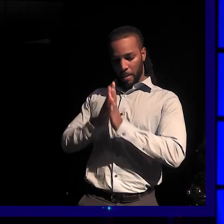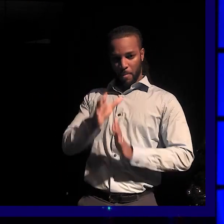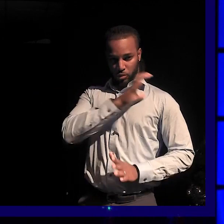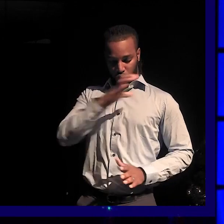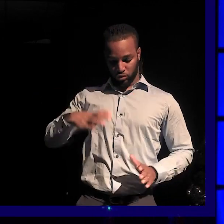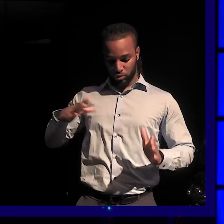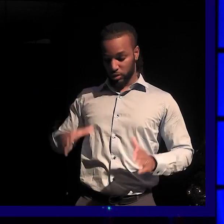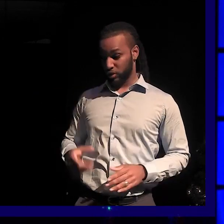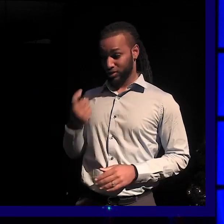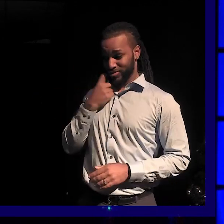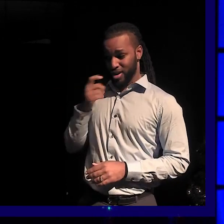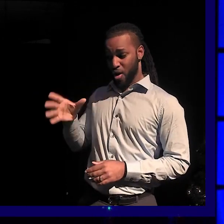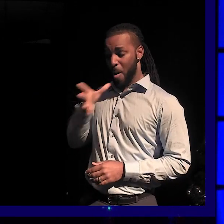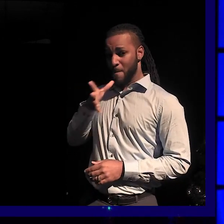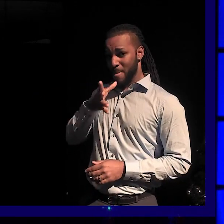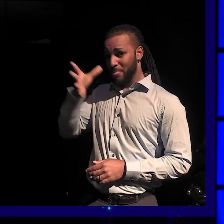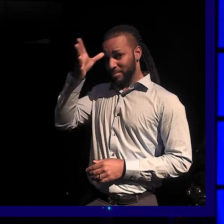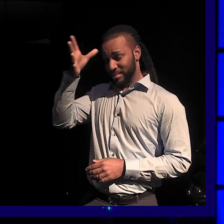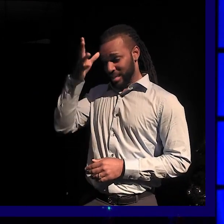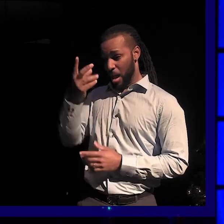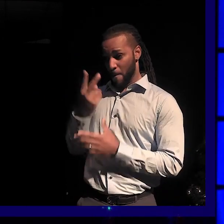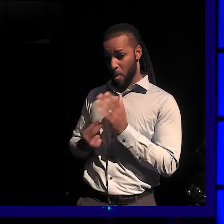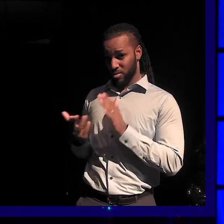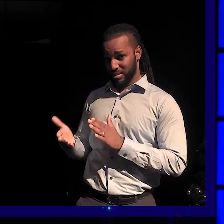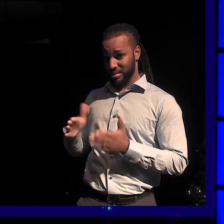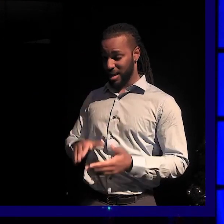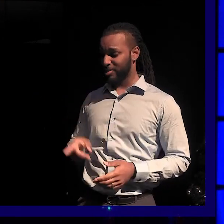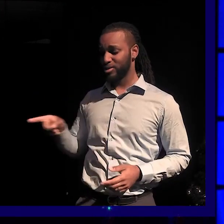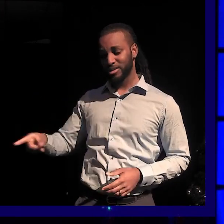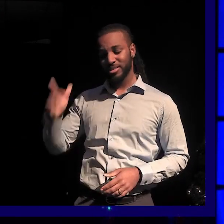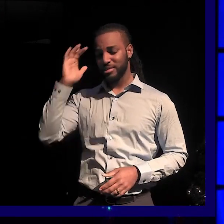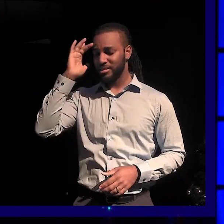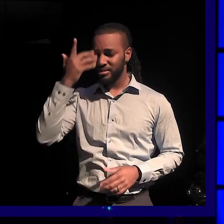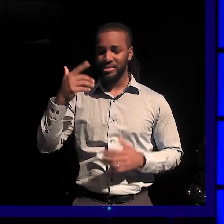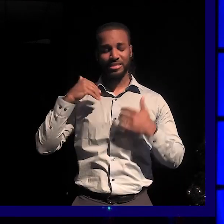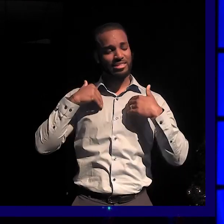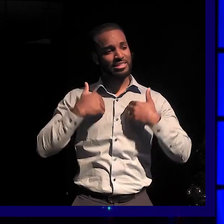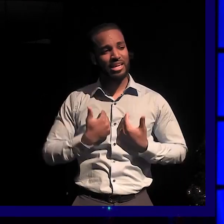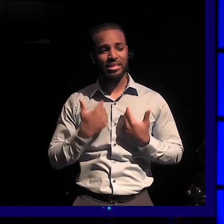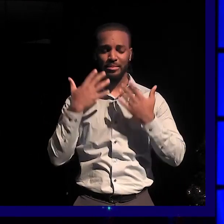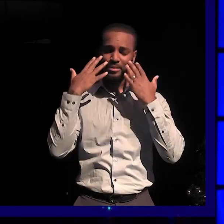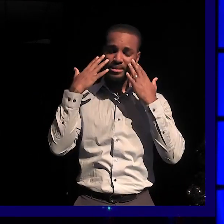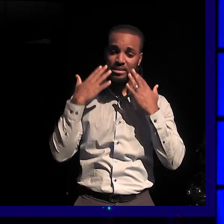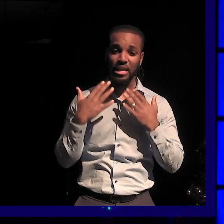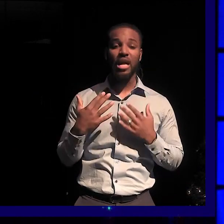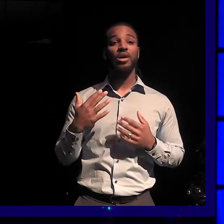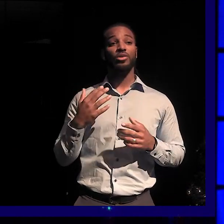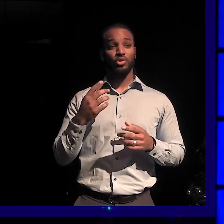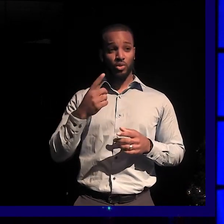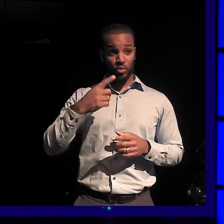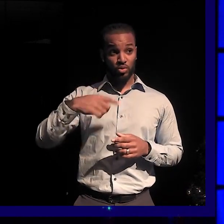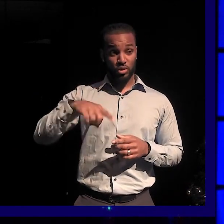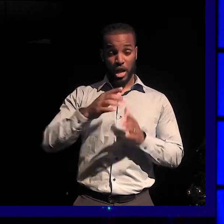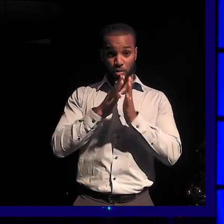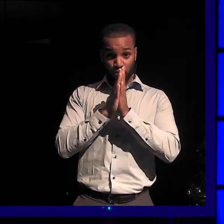just died earlier that year. She said, I'm just tired of being tired. I'm sad of being sad. Would you guys pray that I would experience the joy of the Lord?